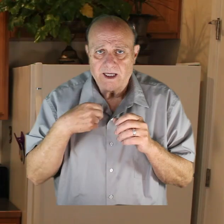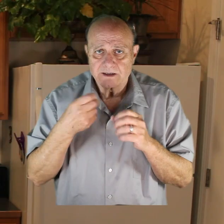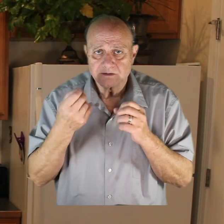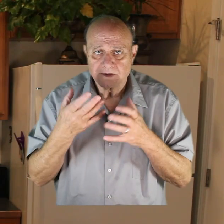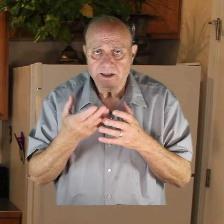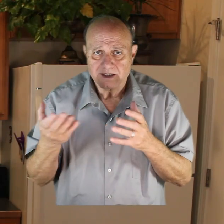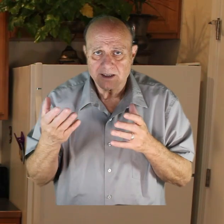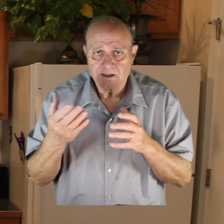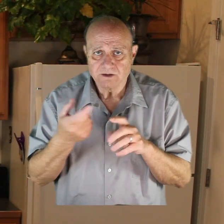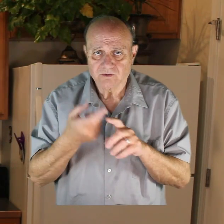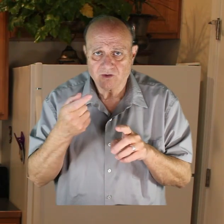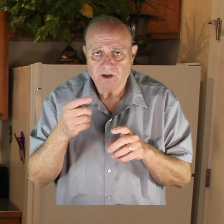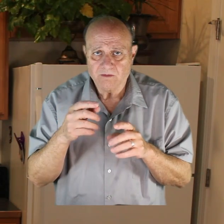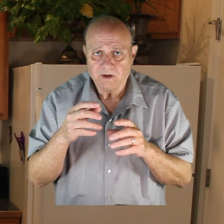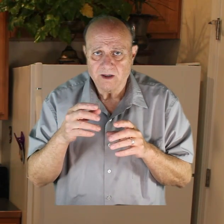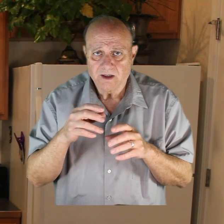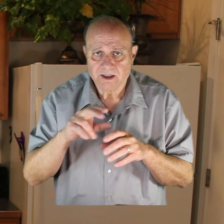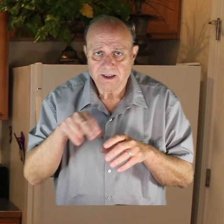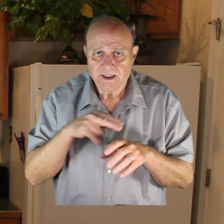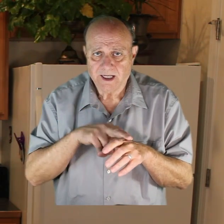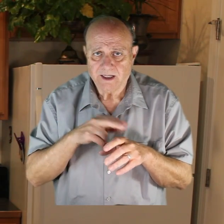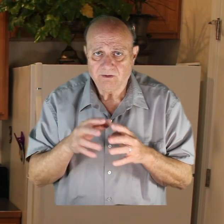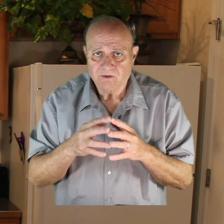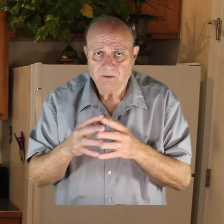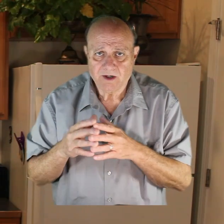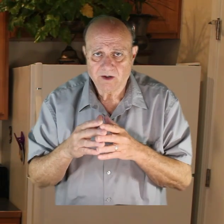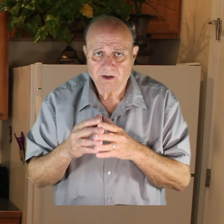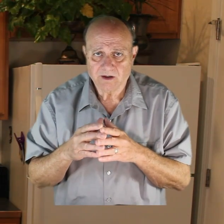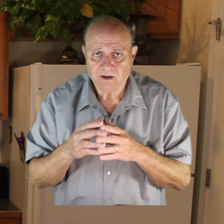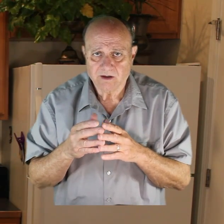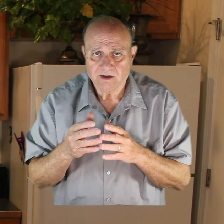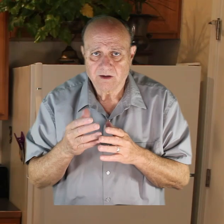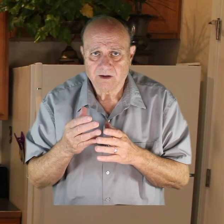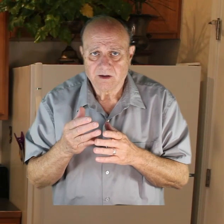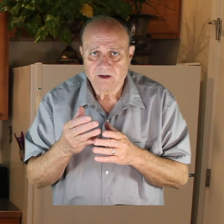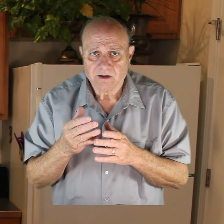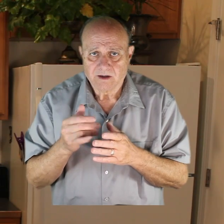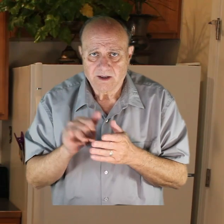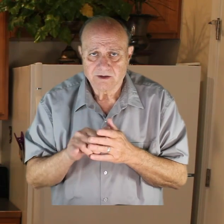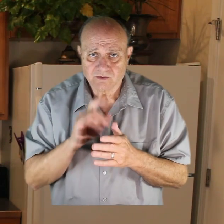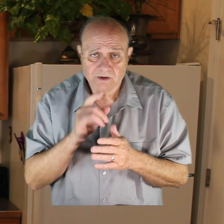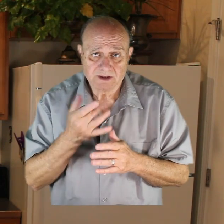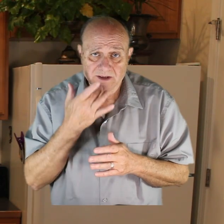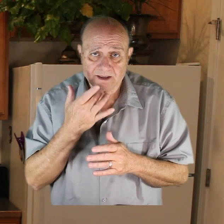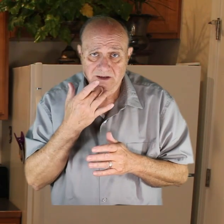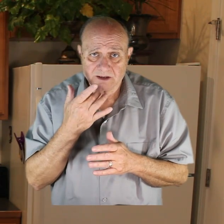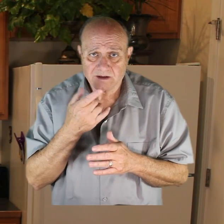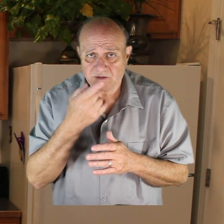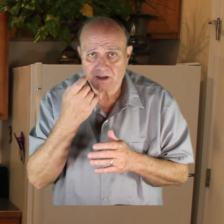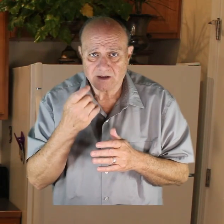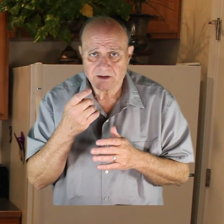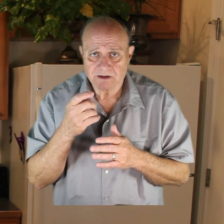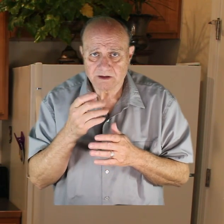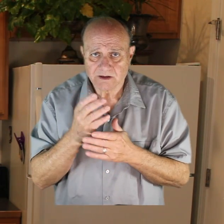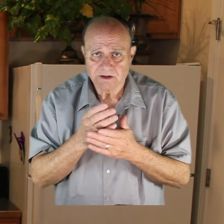stews, boiled dishes anyway, with pieces of corn. It's really actually quite